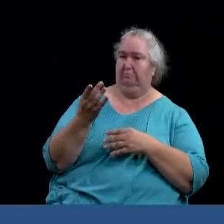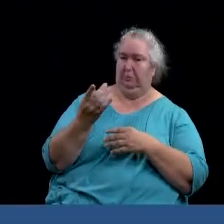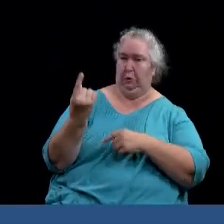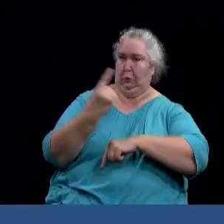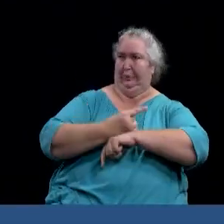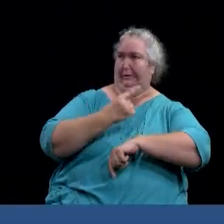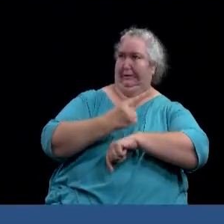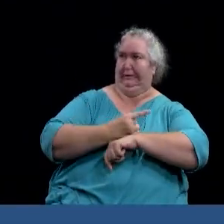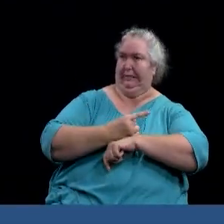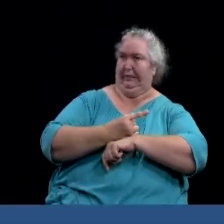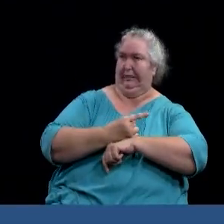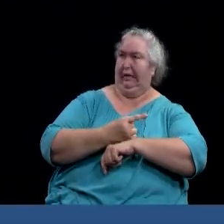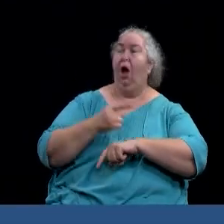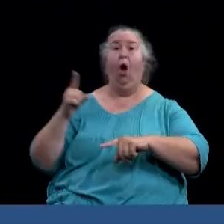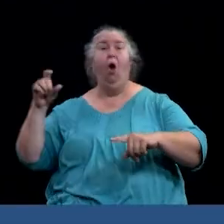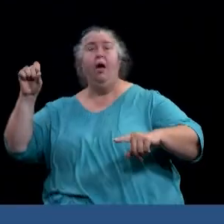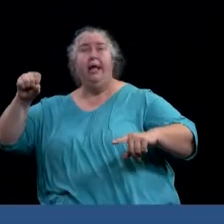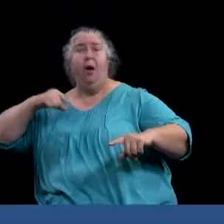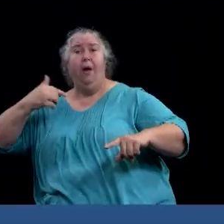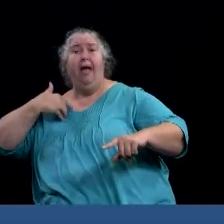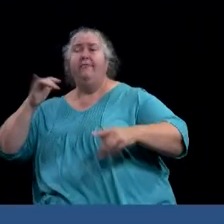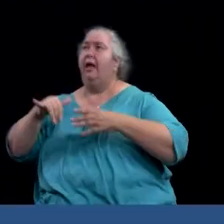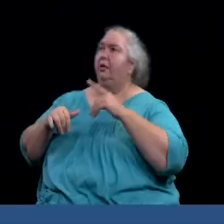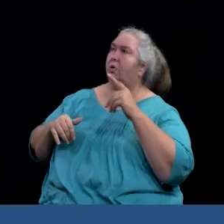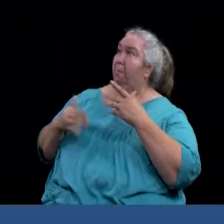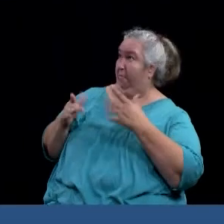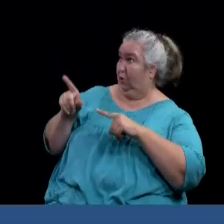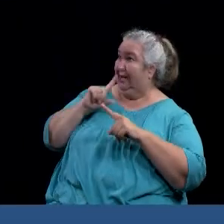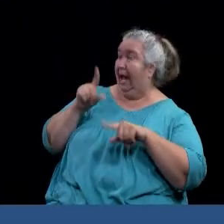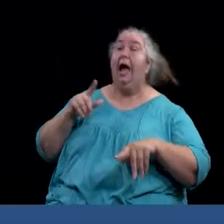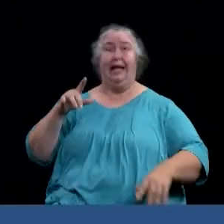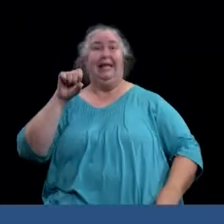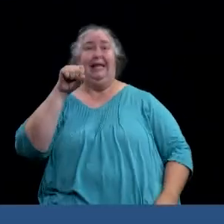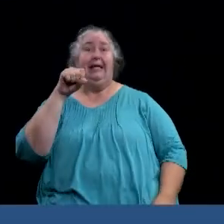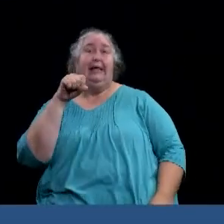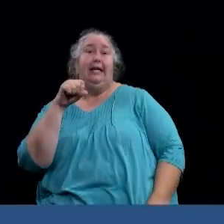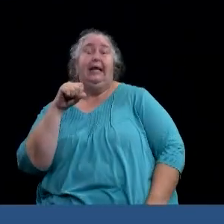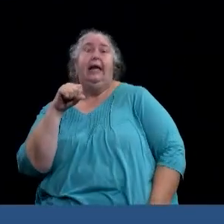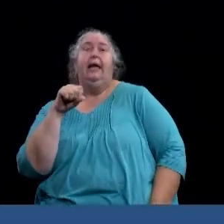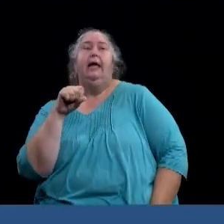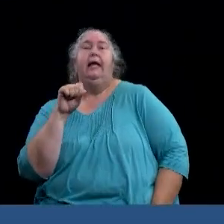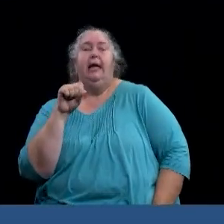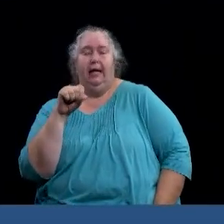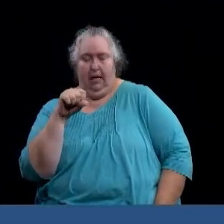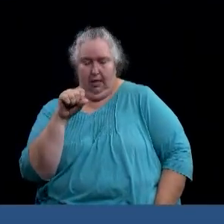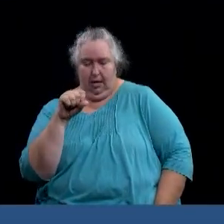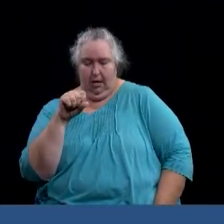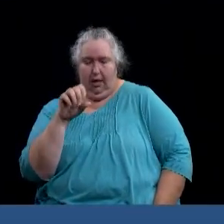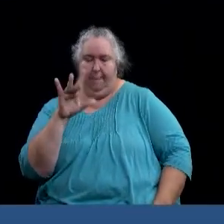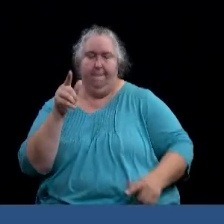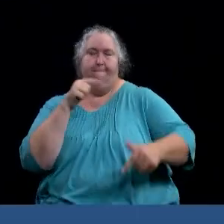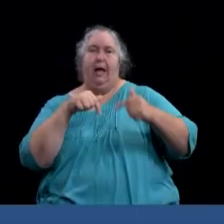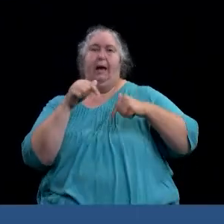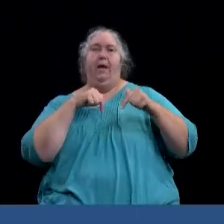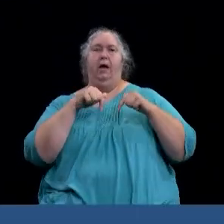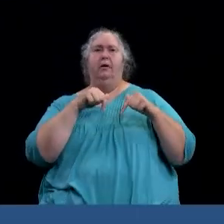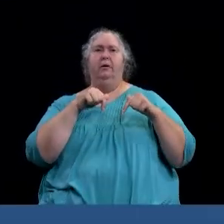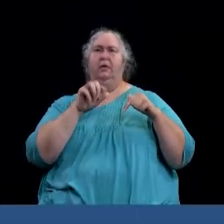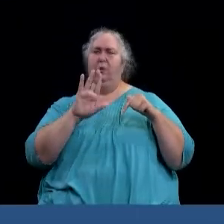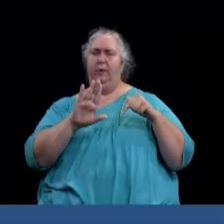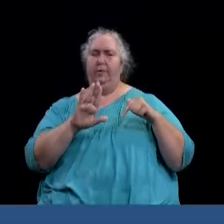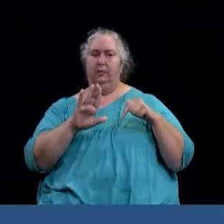it. Yeah, let's back up for a second. One of the reasons